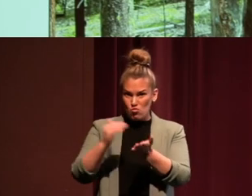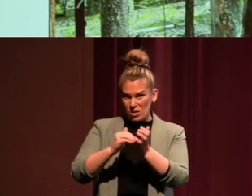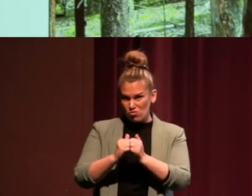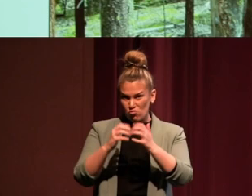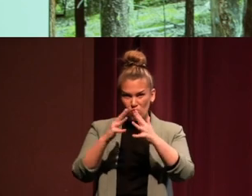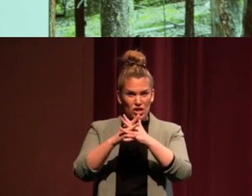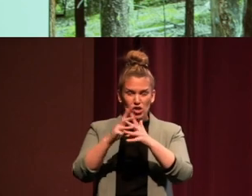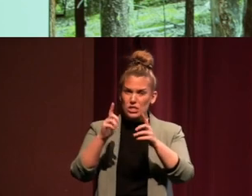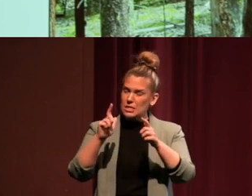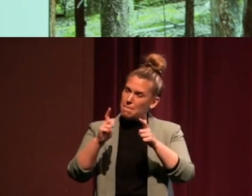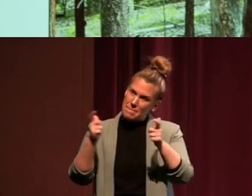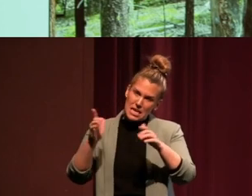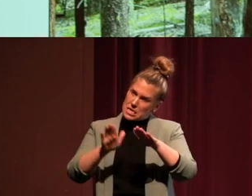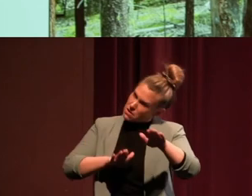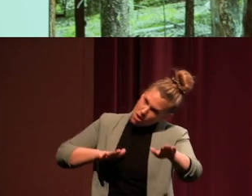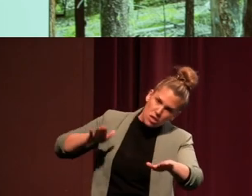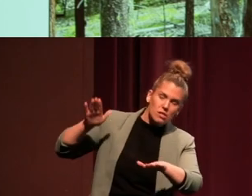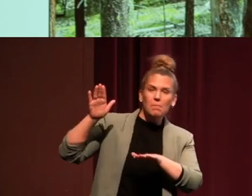forward,